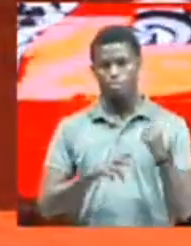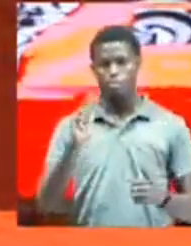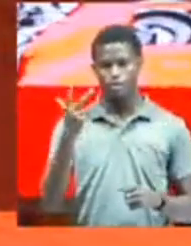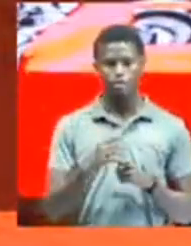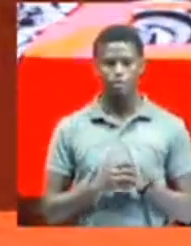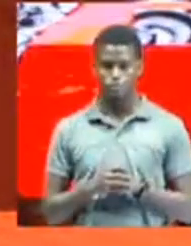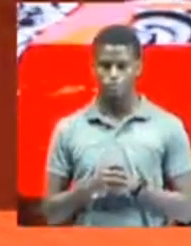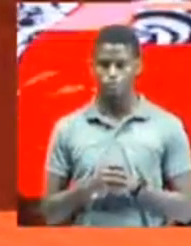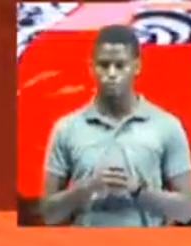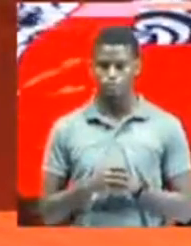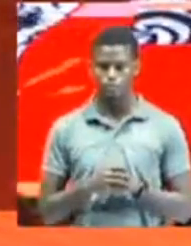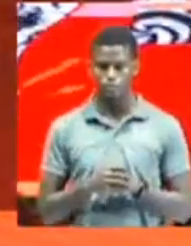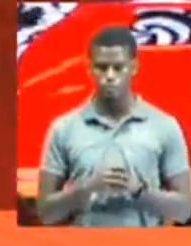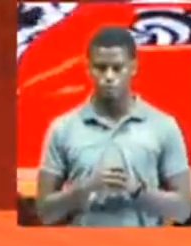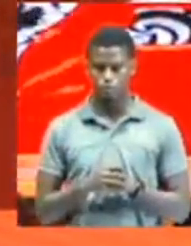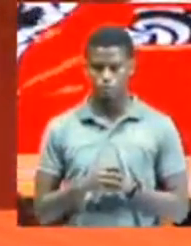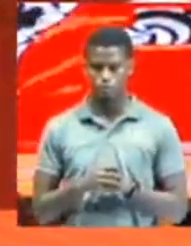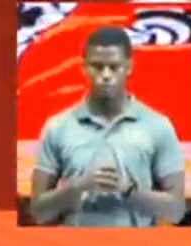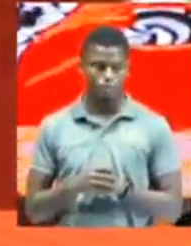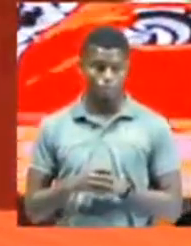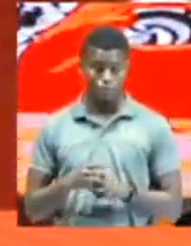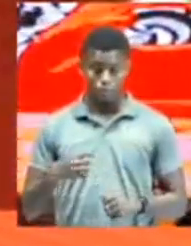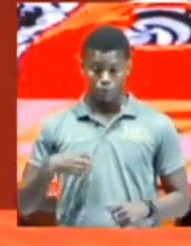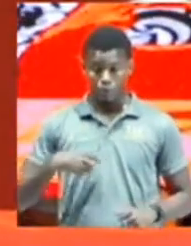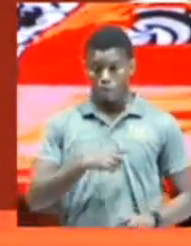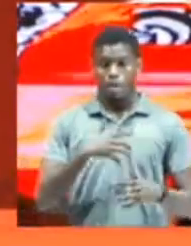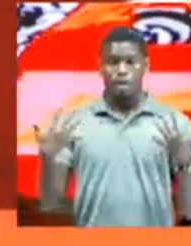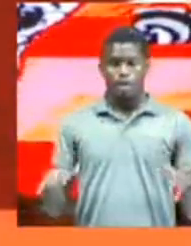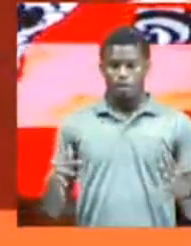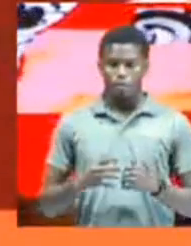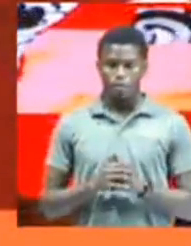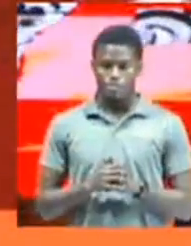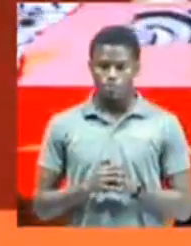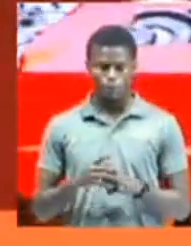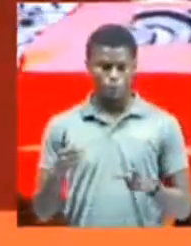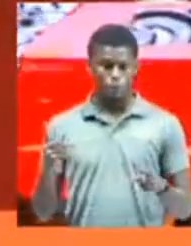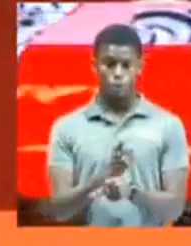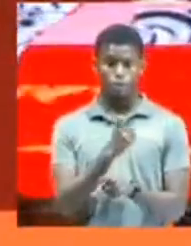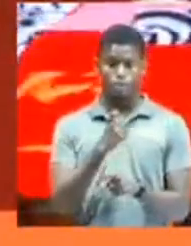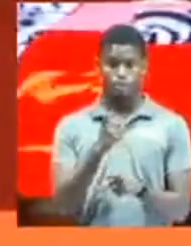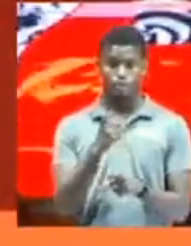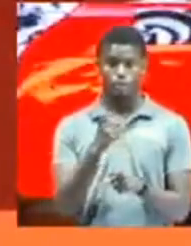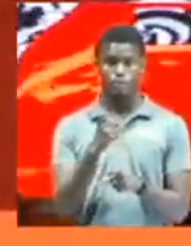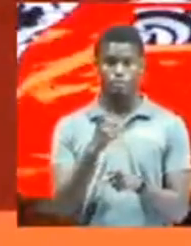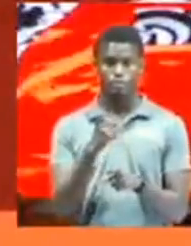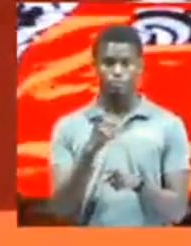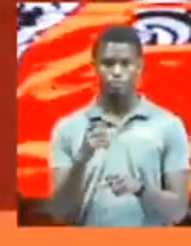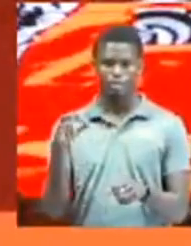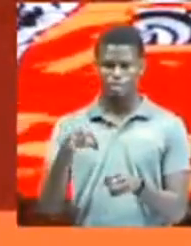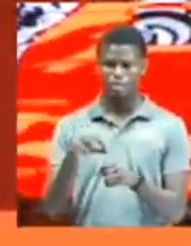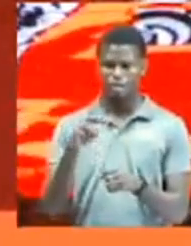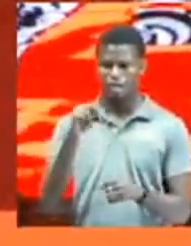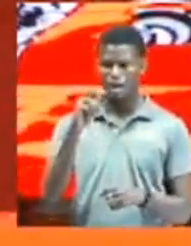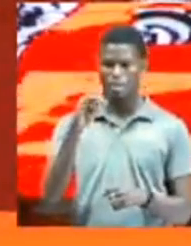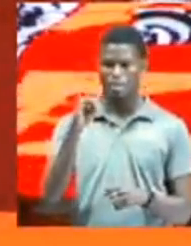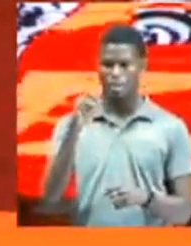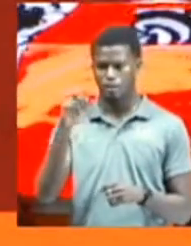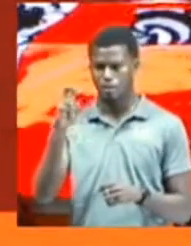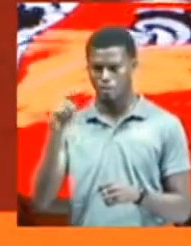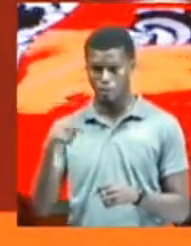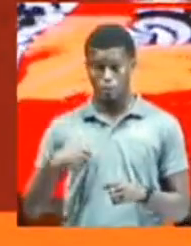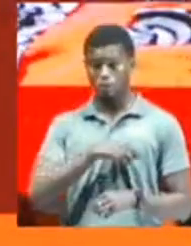We already won the nomination. We already winning the